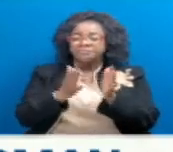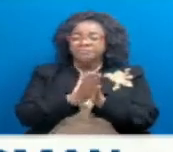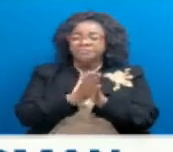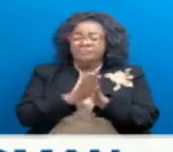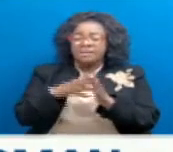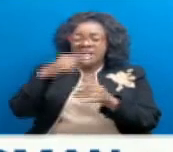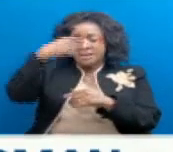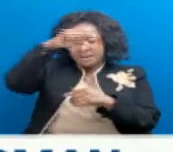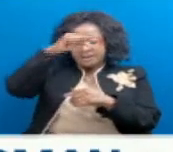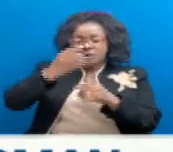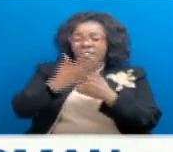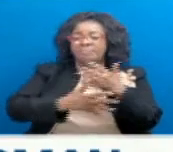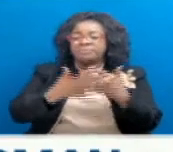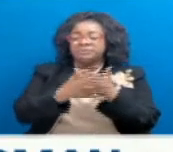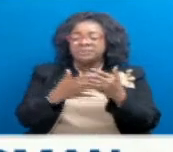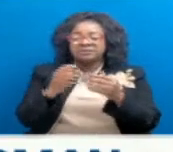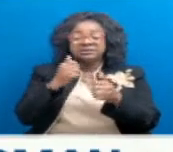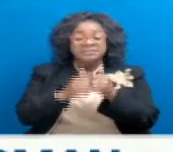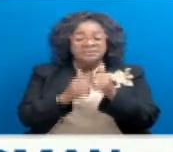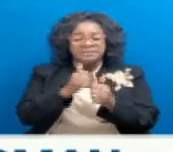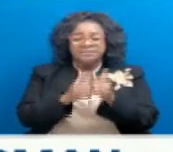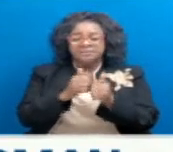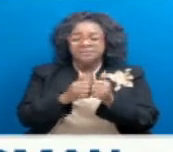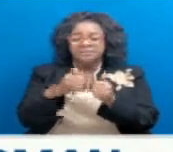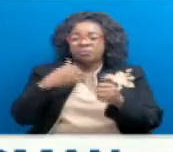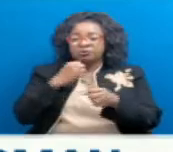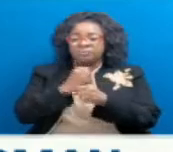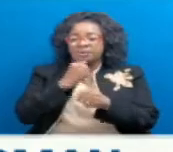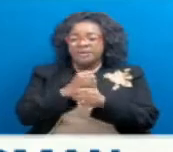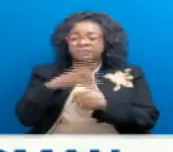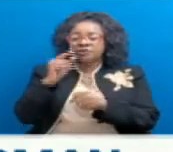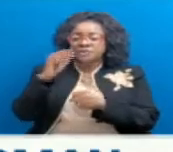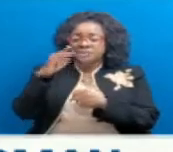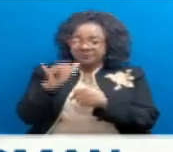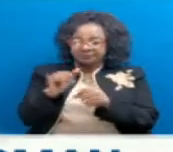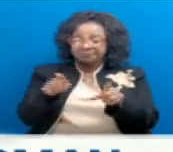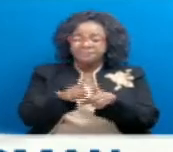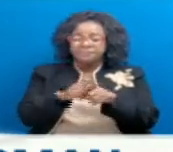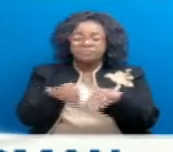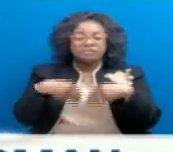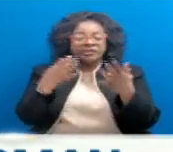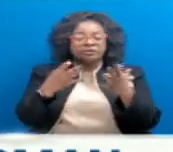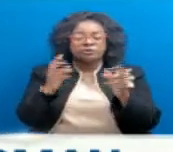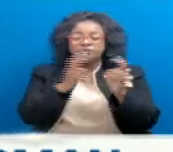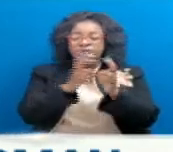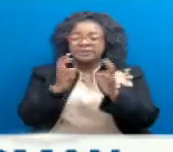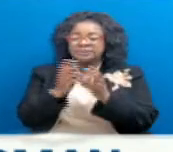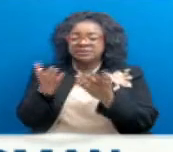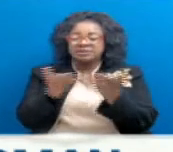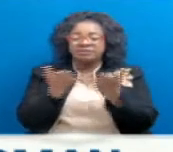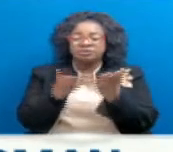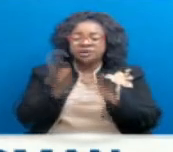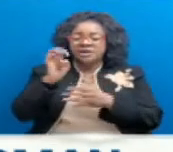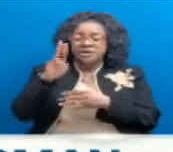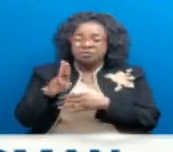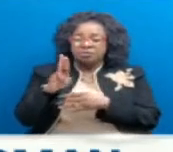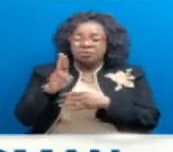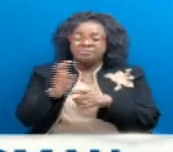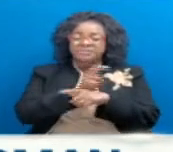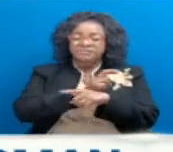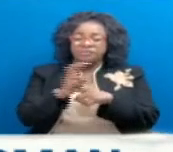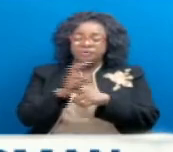computer science and was an employee at Tospay Limited and offered consultancy services to the European Union Election